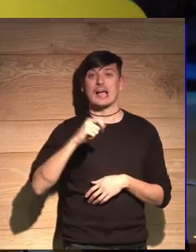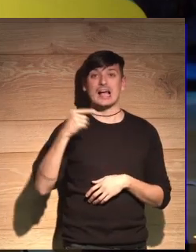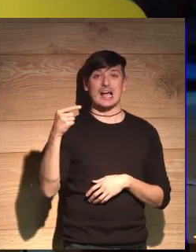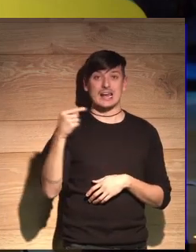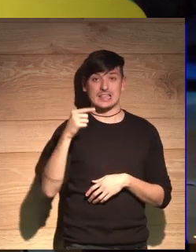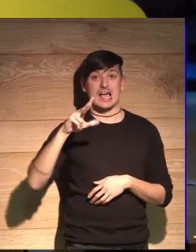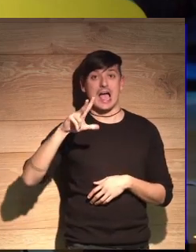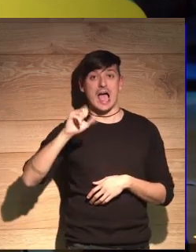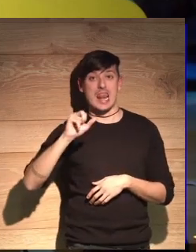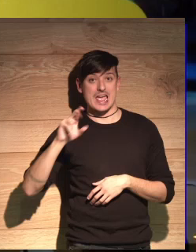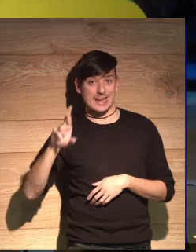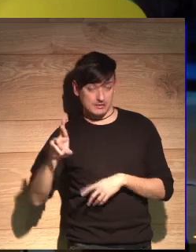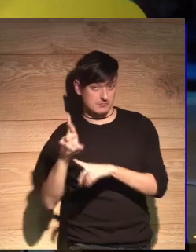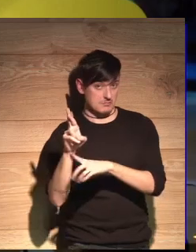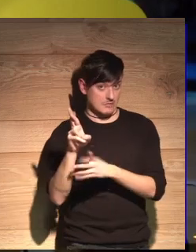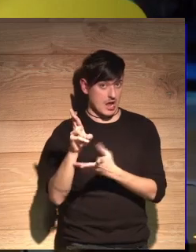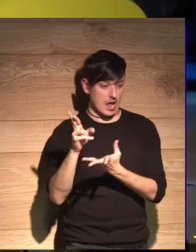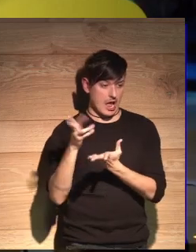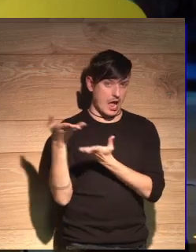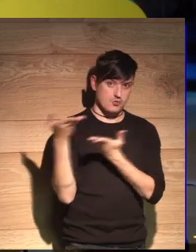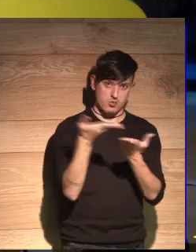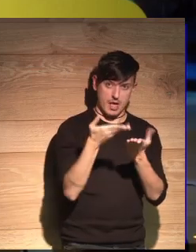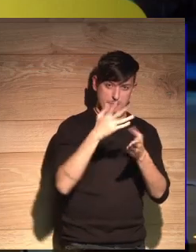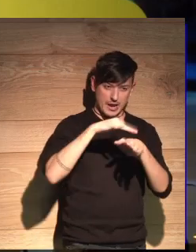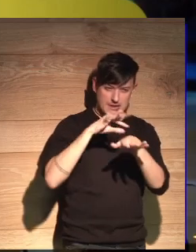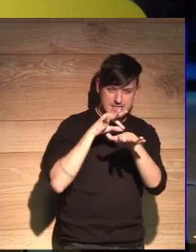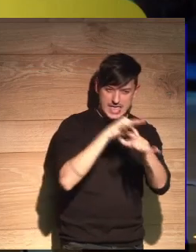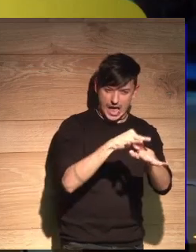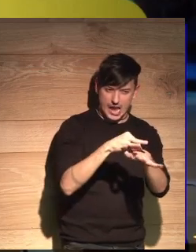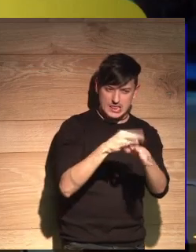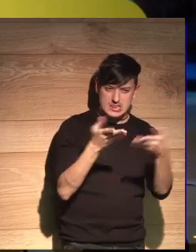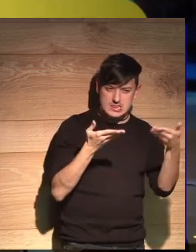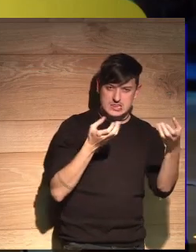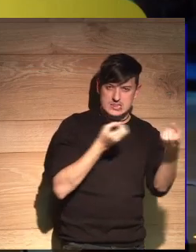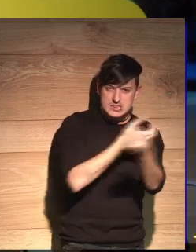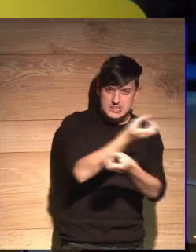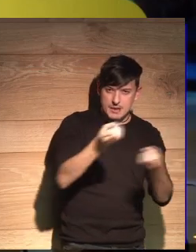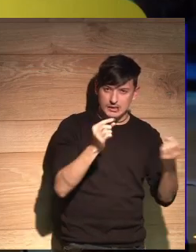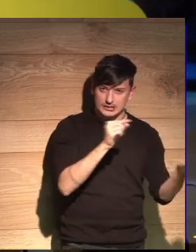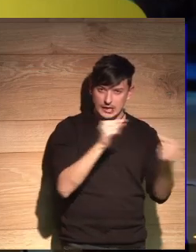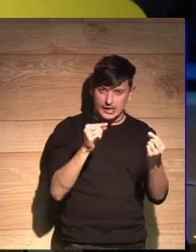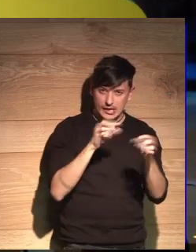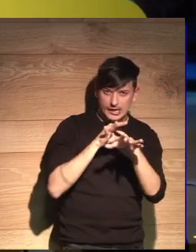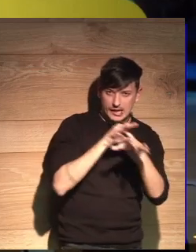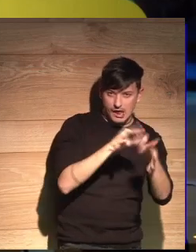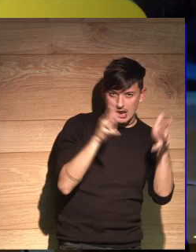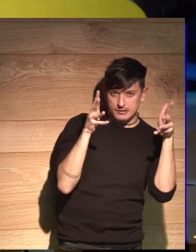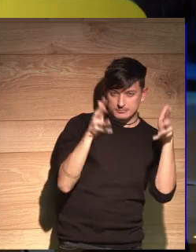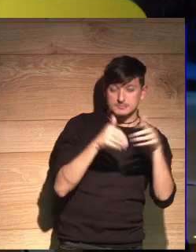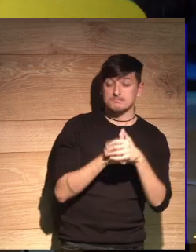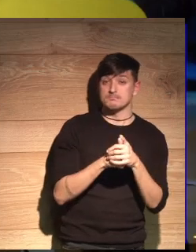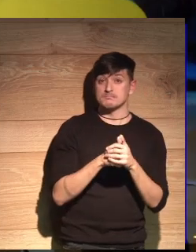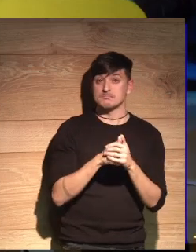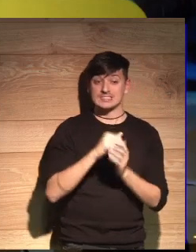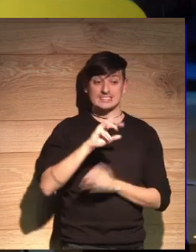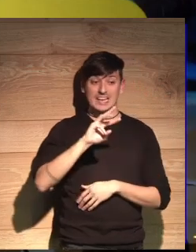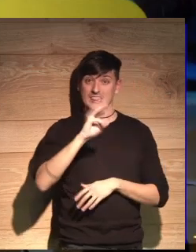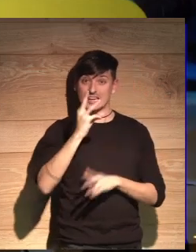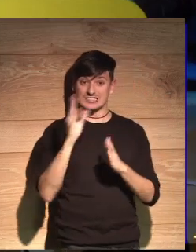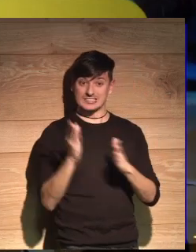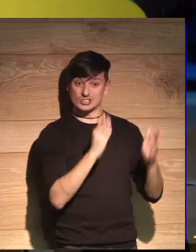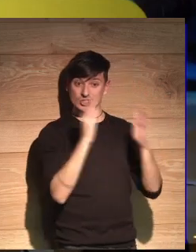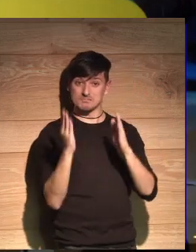going to help us to set the debate, and I would like to thank her presence as well. The third event